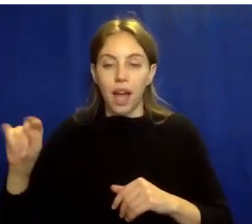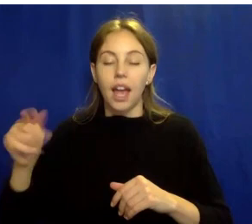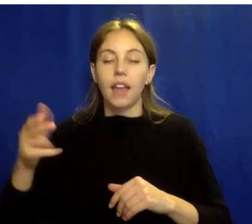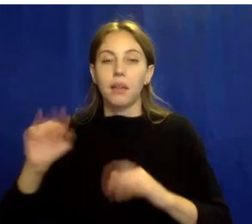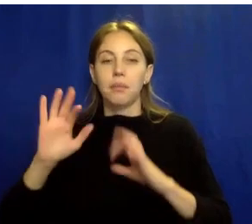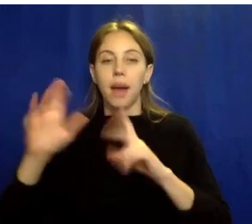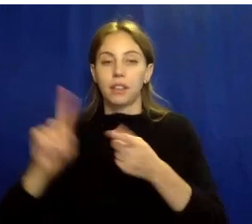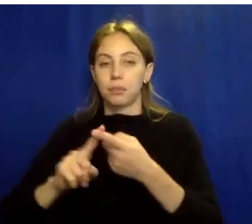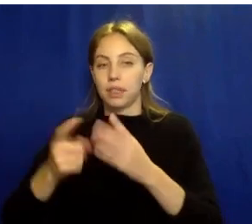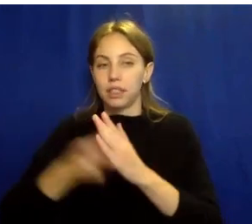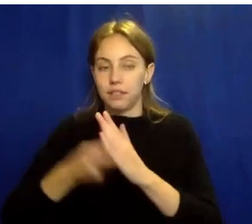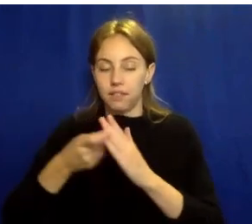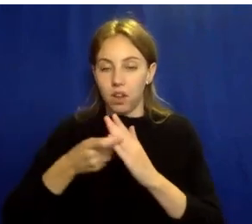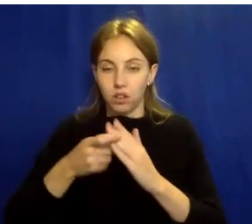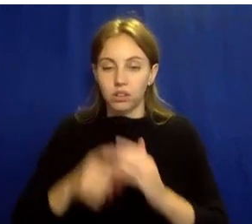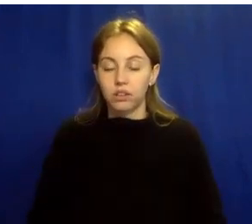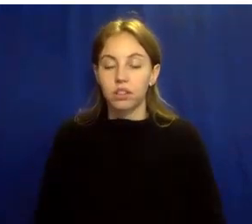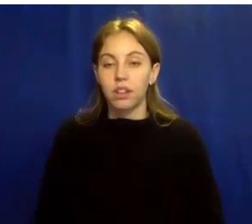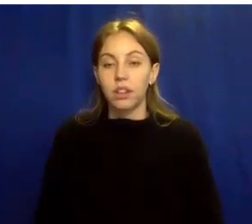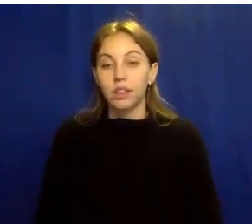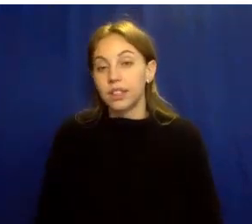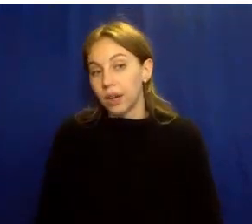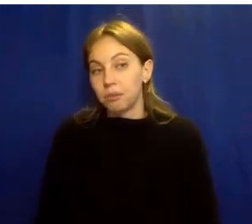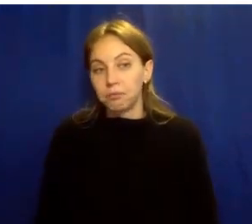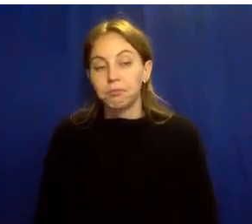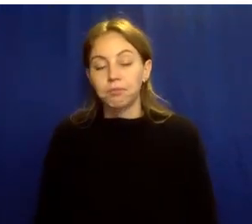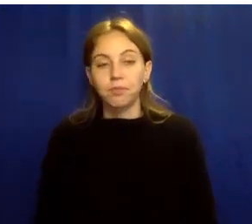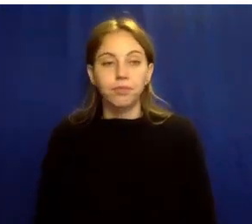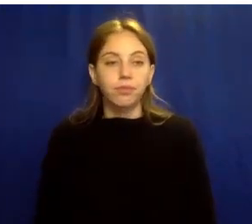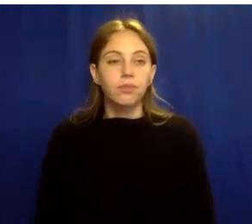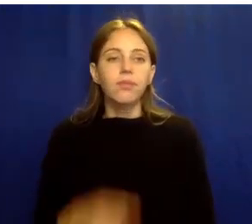order. Okay, so these